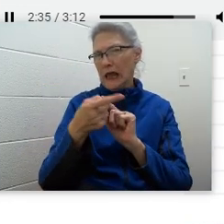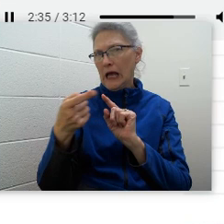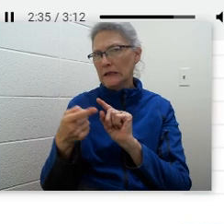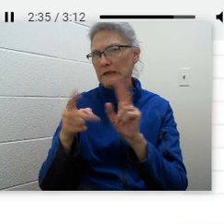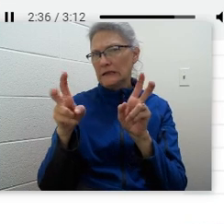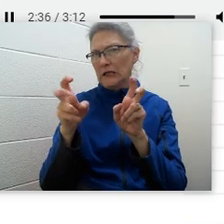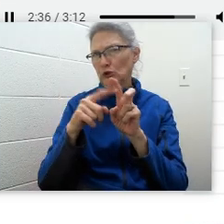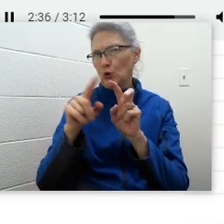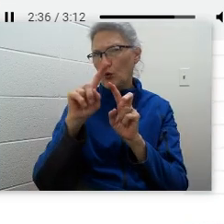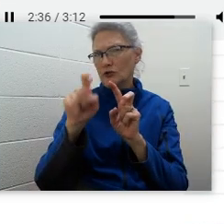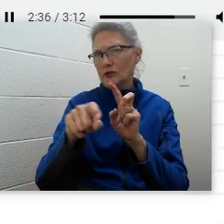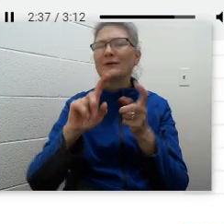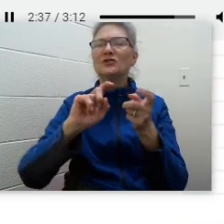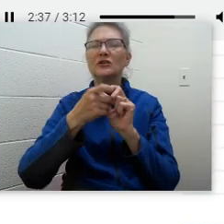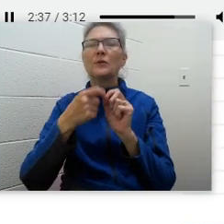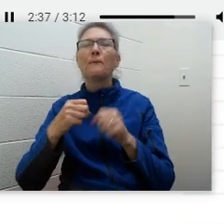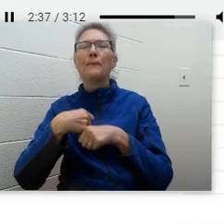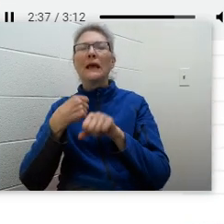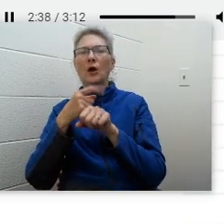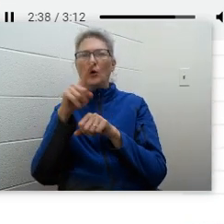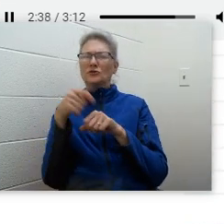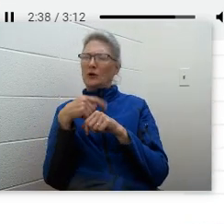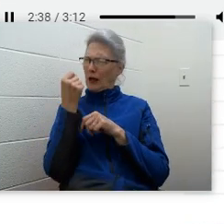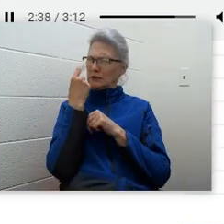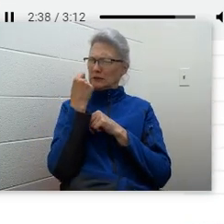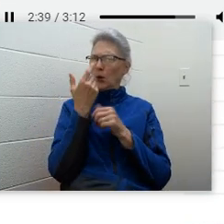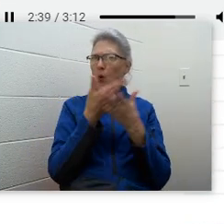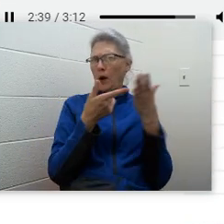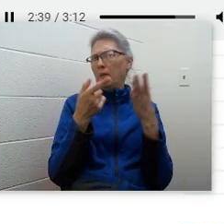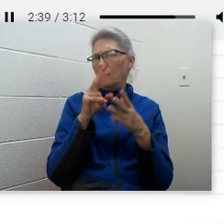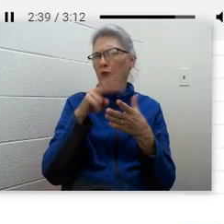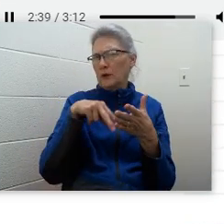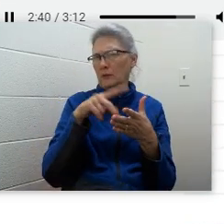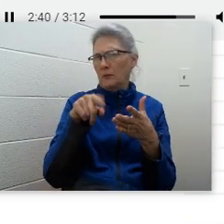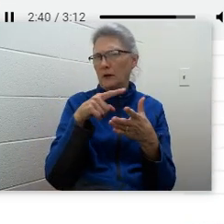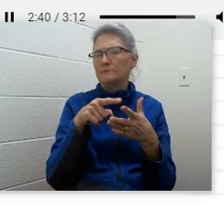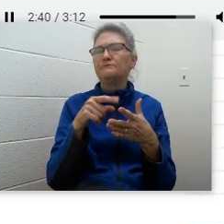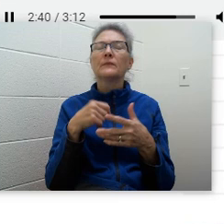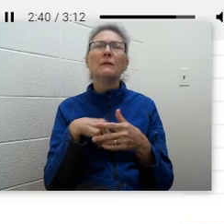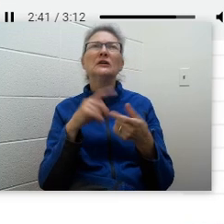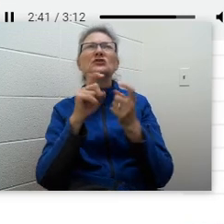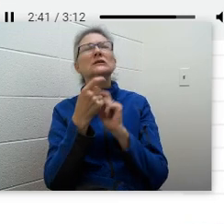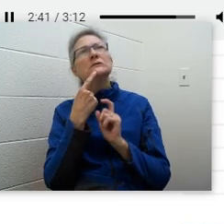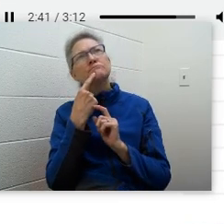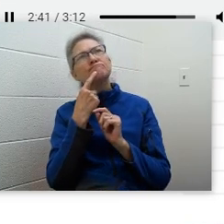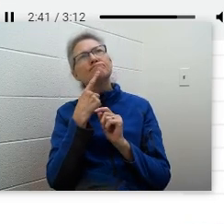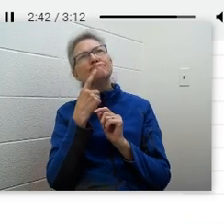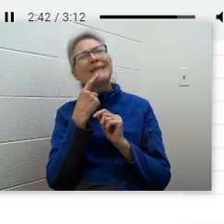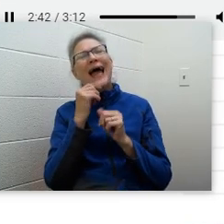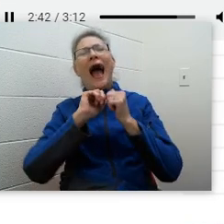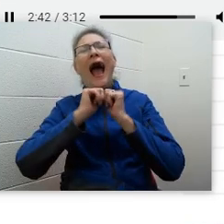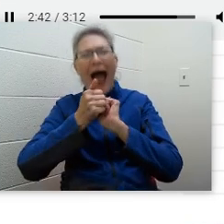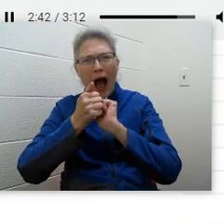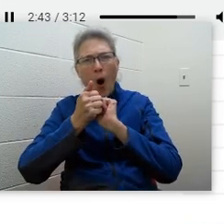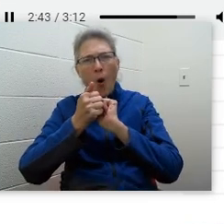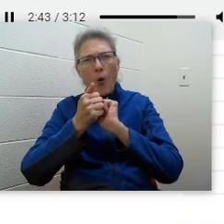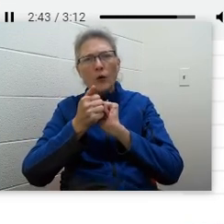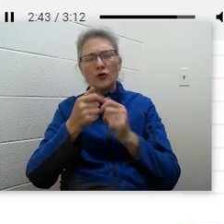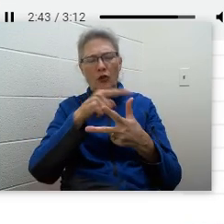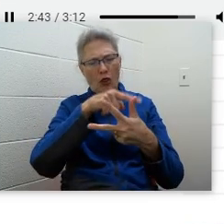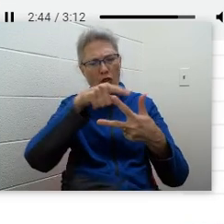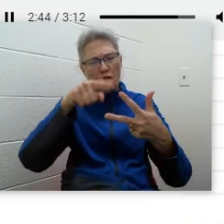change this one into a question just so I can understand what I'm about to read about. I'm going to change this question into, how do the